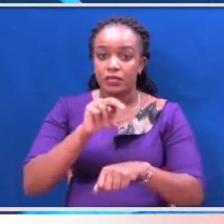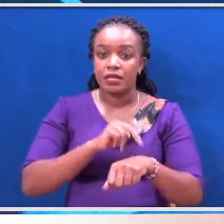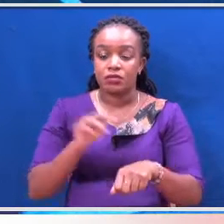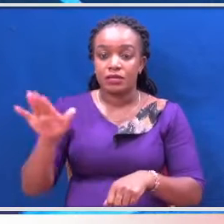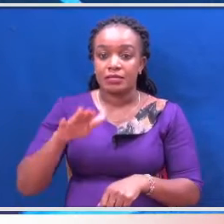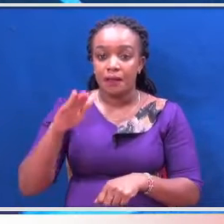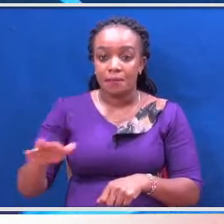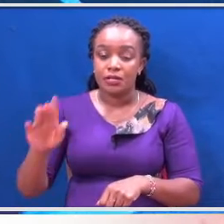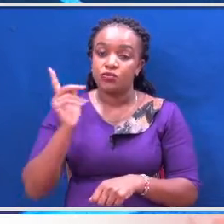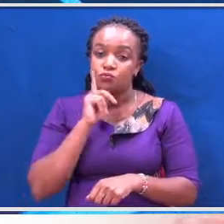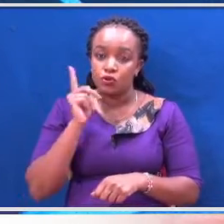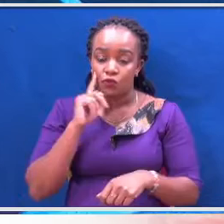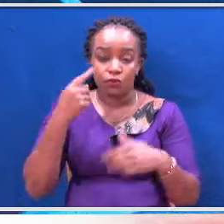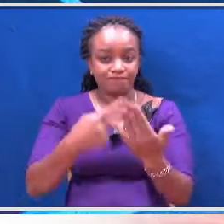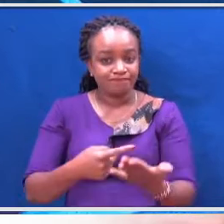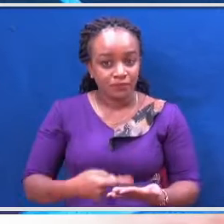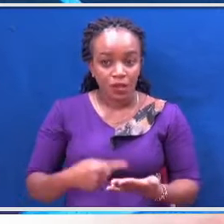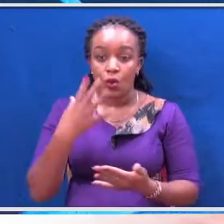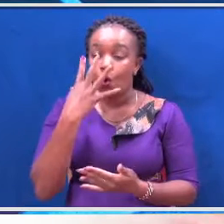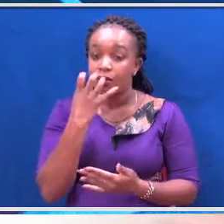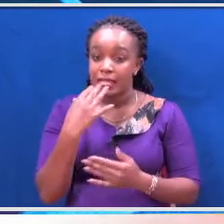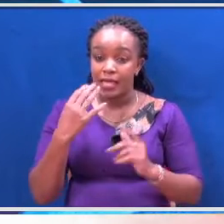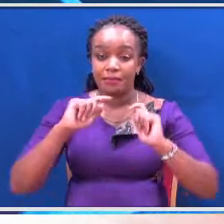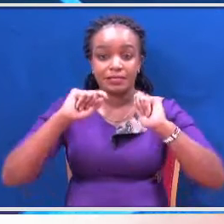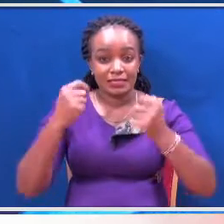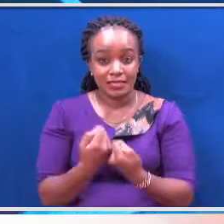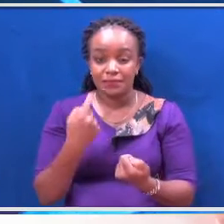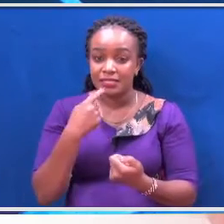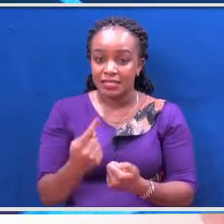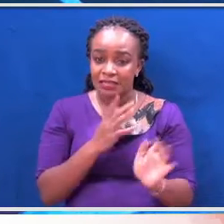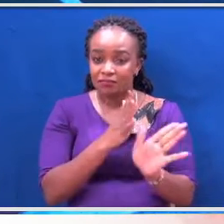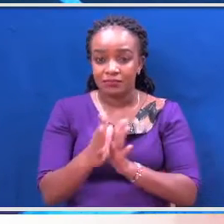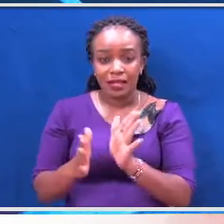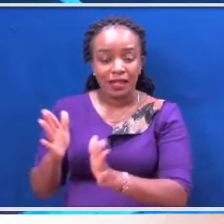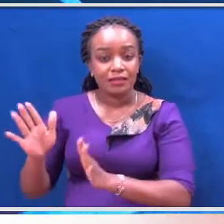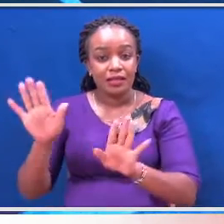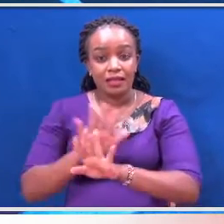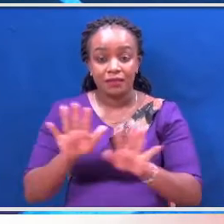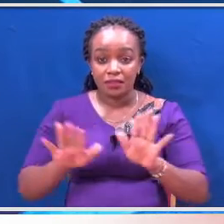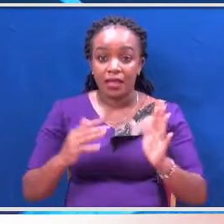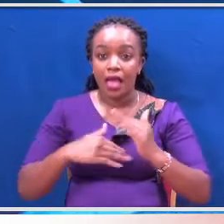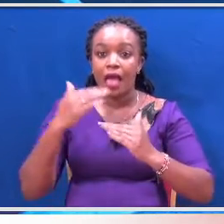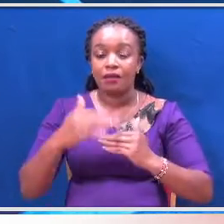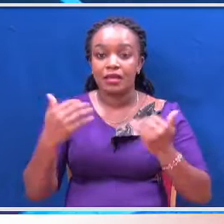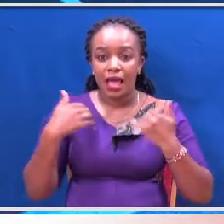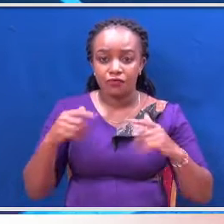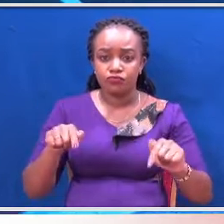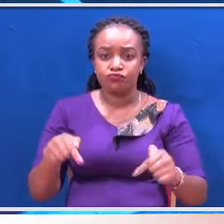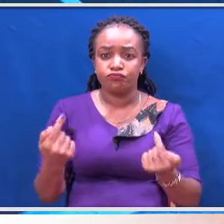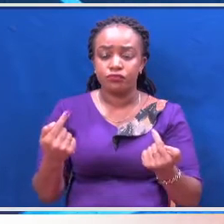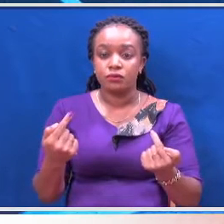Orange Democratic Party says it has put its house in order following days of disquiet among members over the